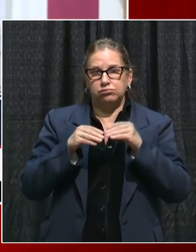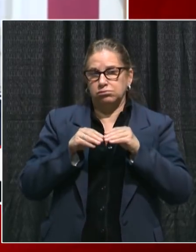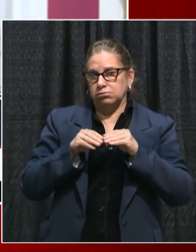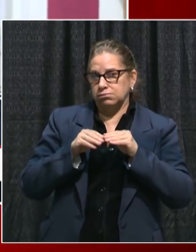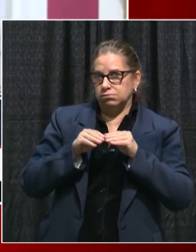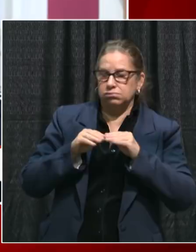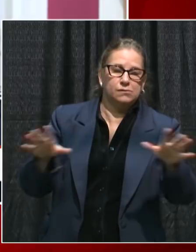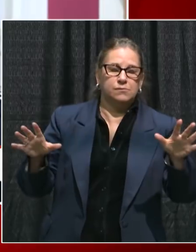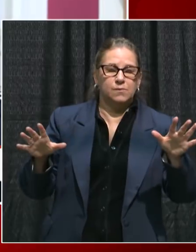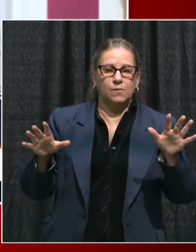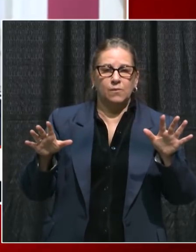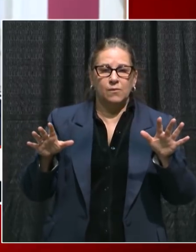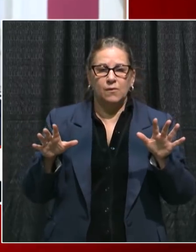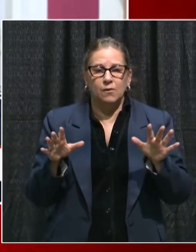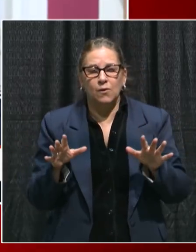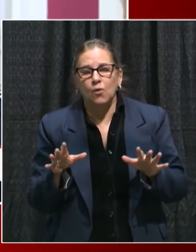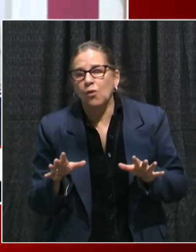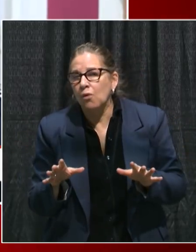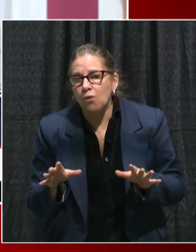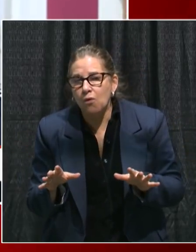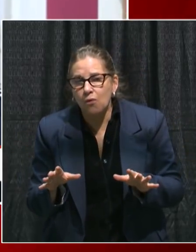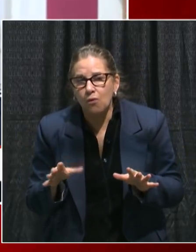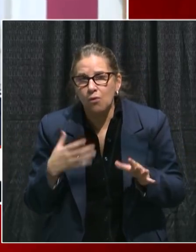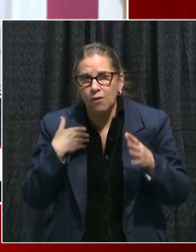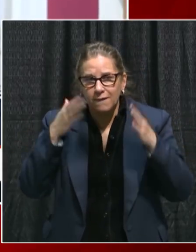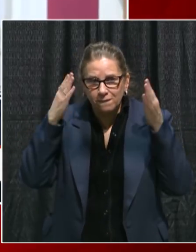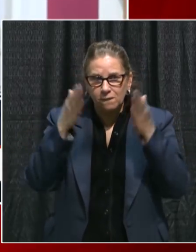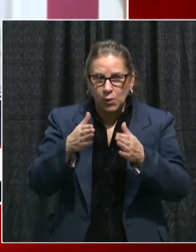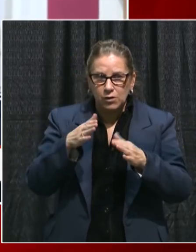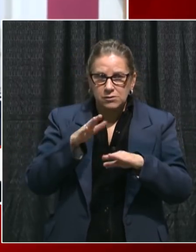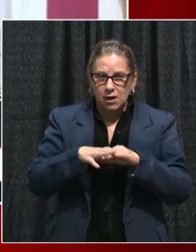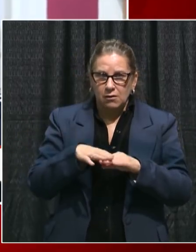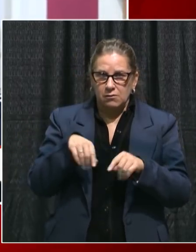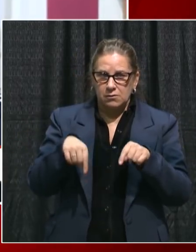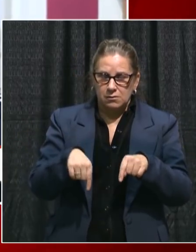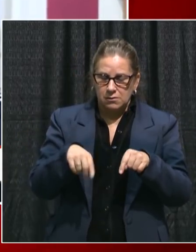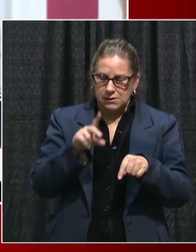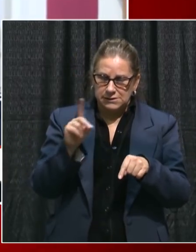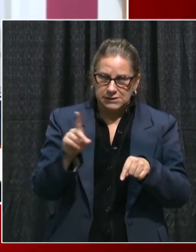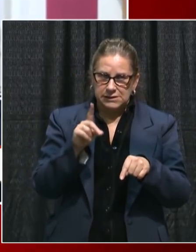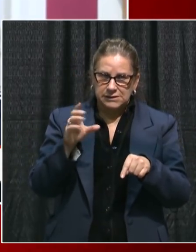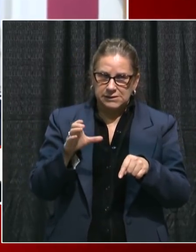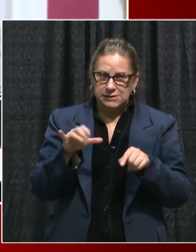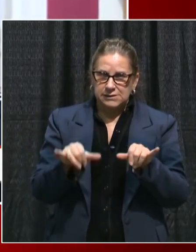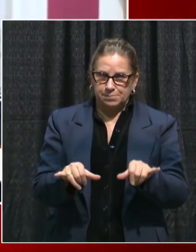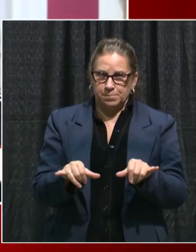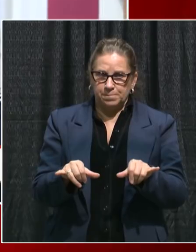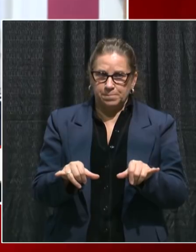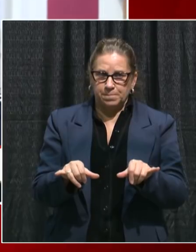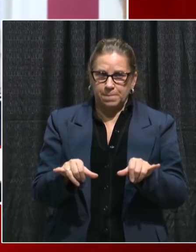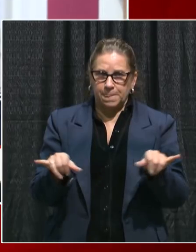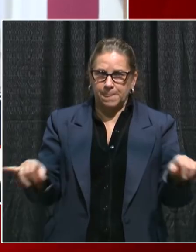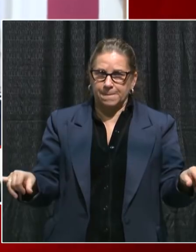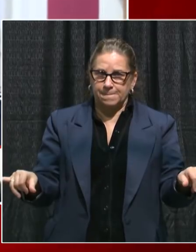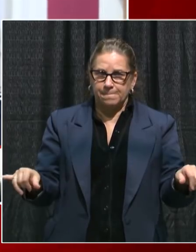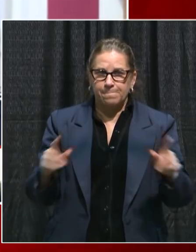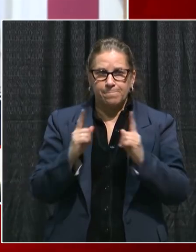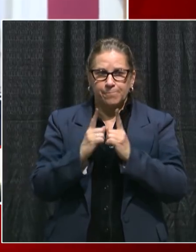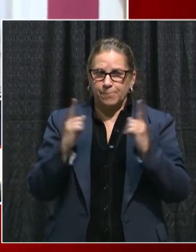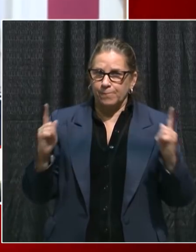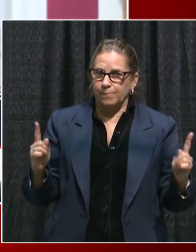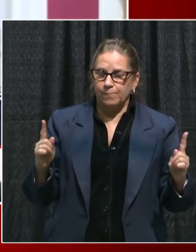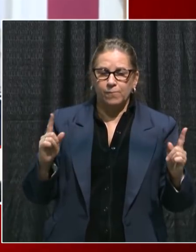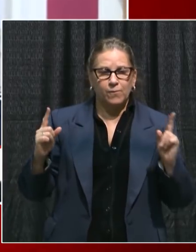very focused on DC residents continuing to social distance, to only go out for